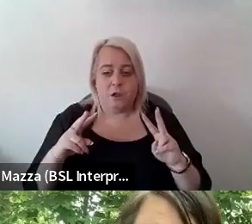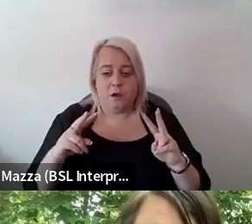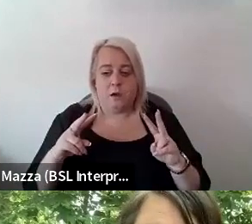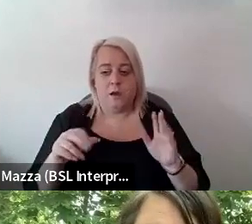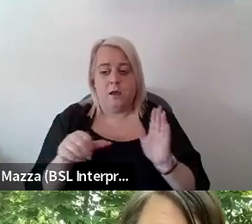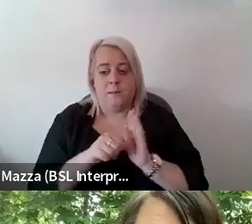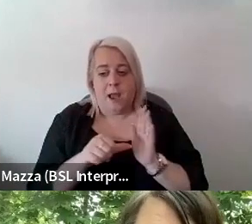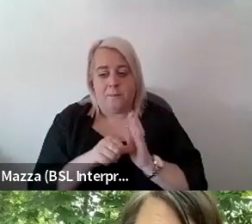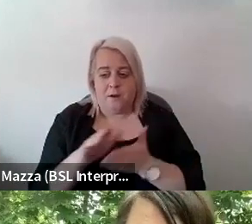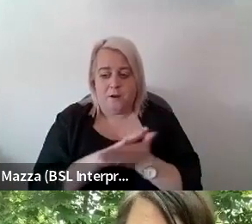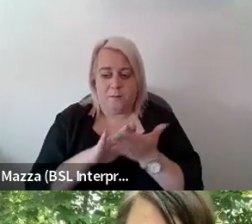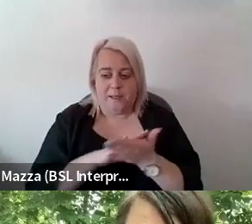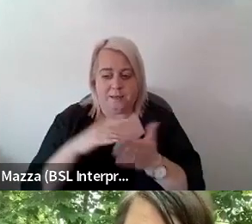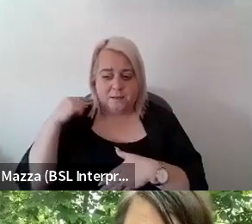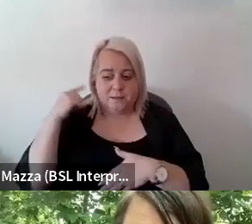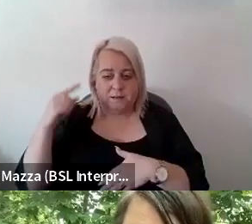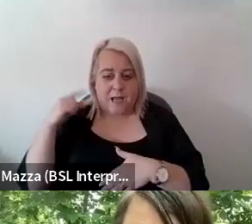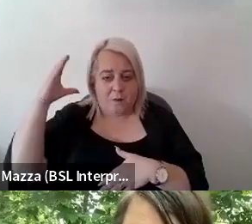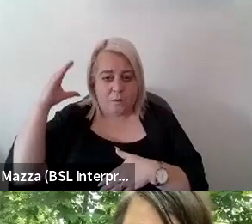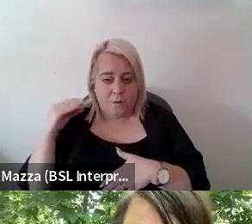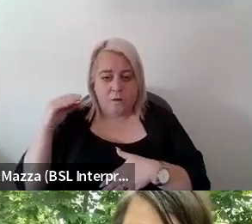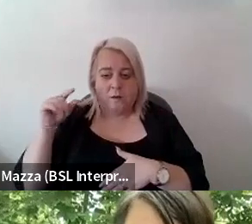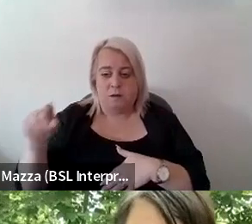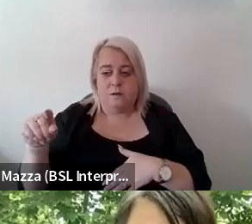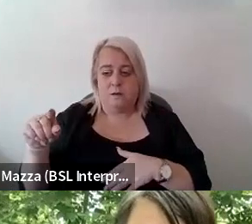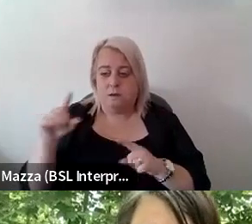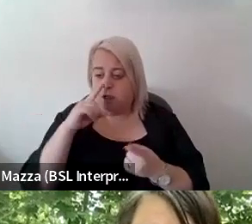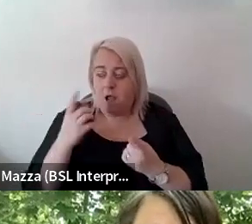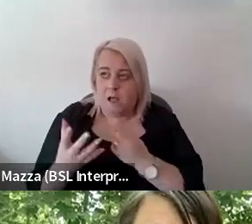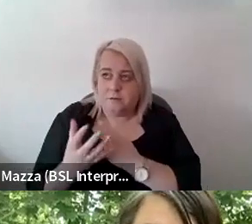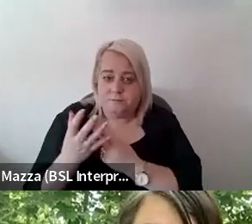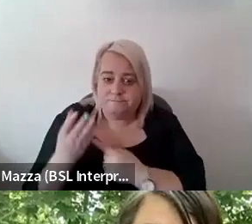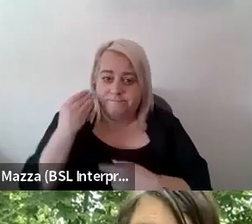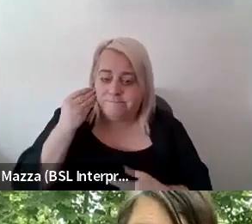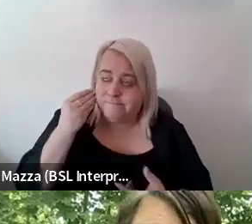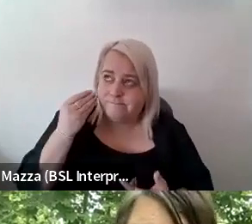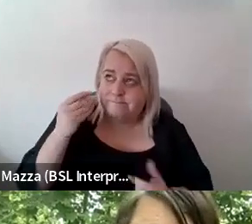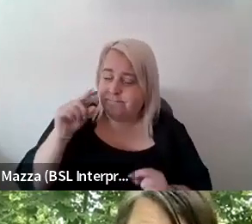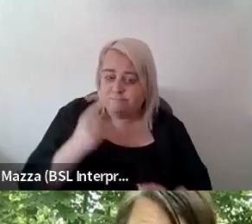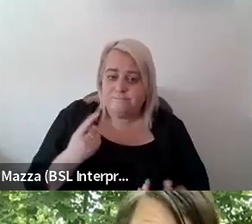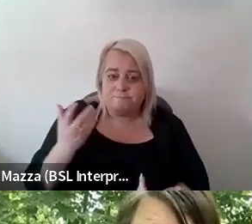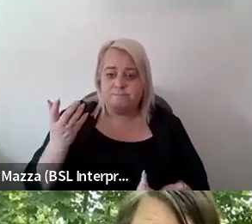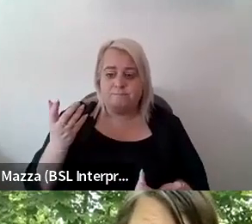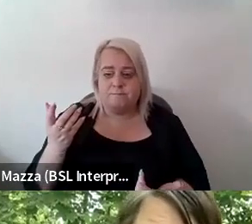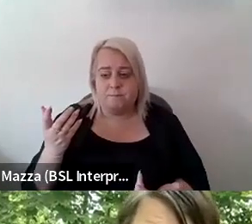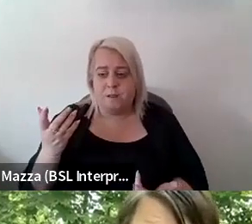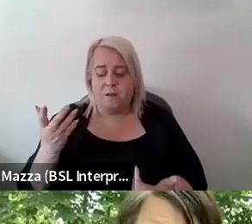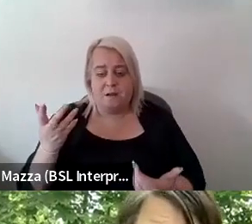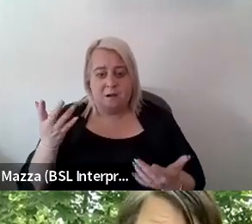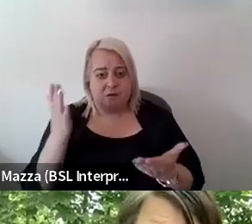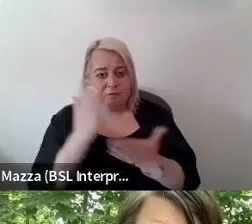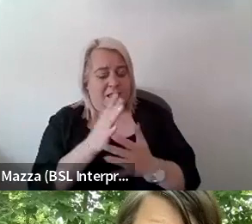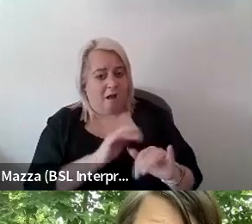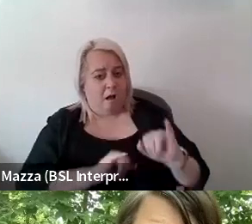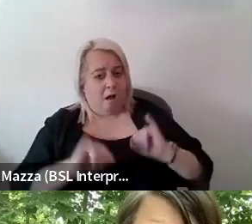you would have probably tripped over 20 people before you got close enough to hear it. It was a hot mess. I